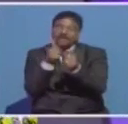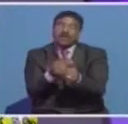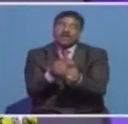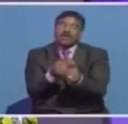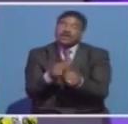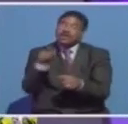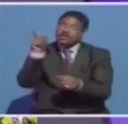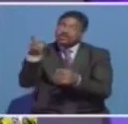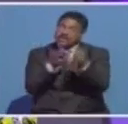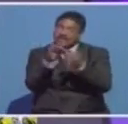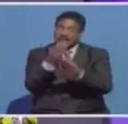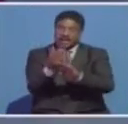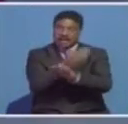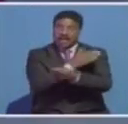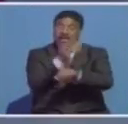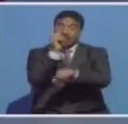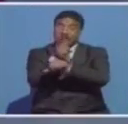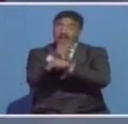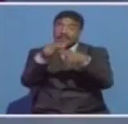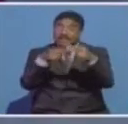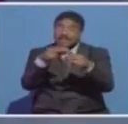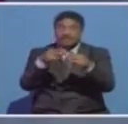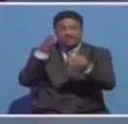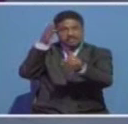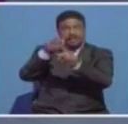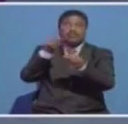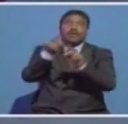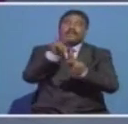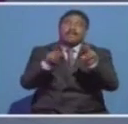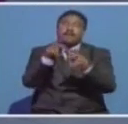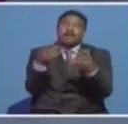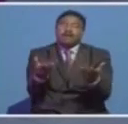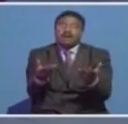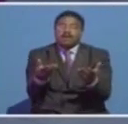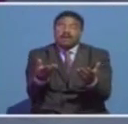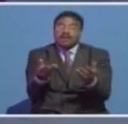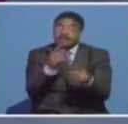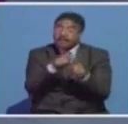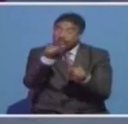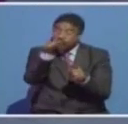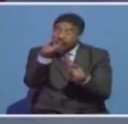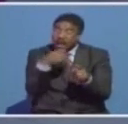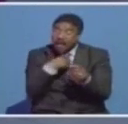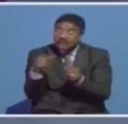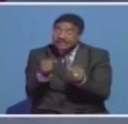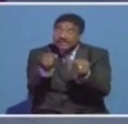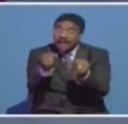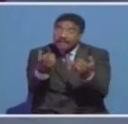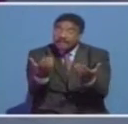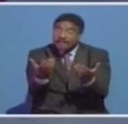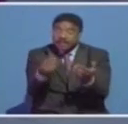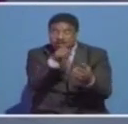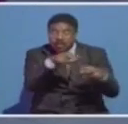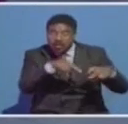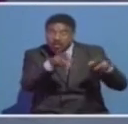the early warning, it speaks more to the public than to government. Do you get a system where you know that, well, this road